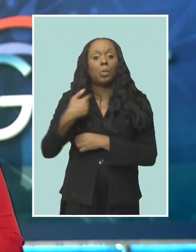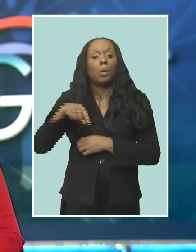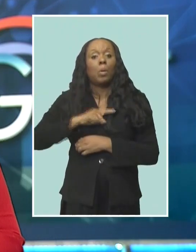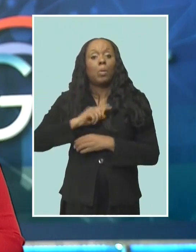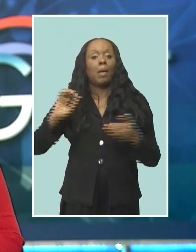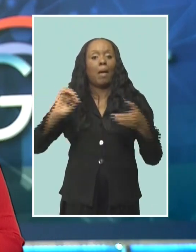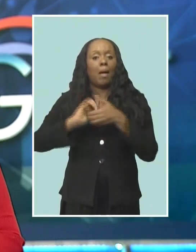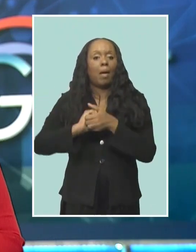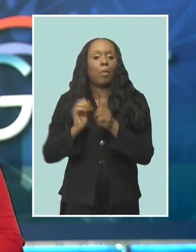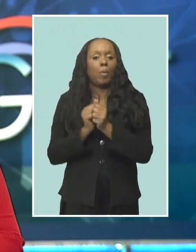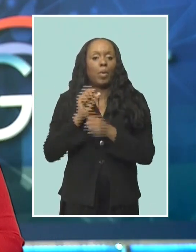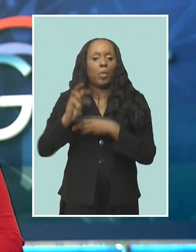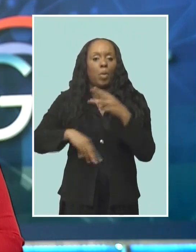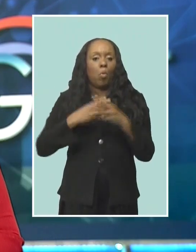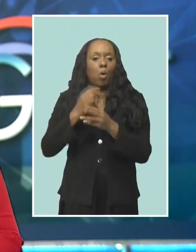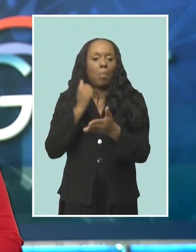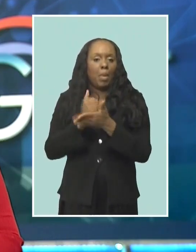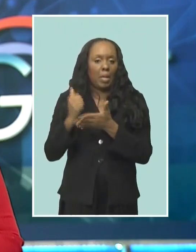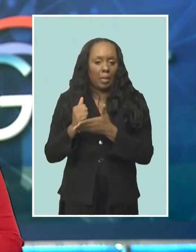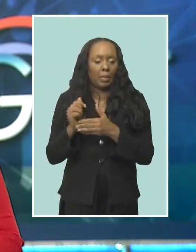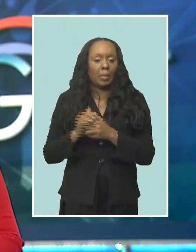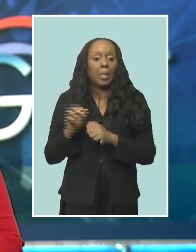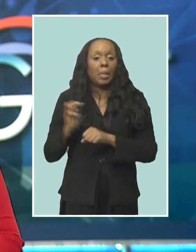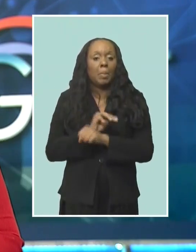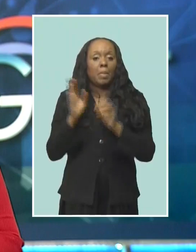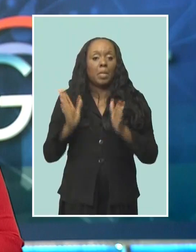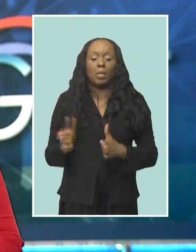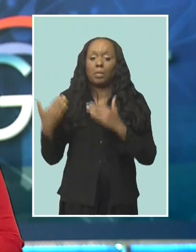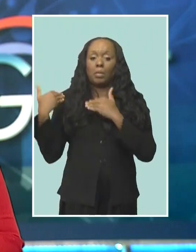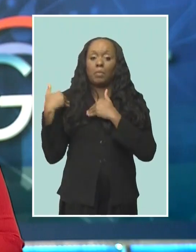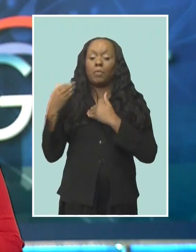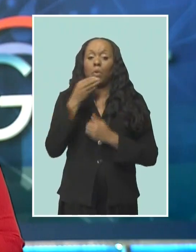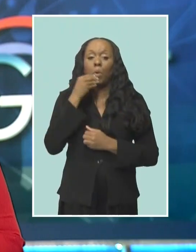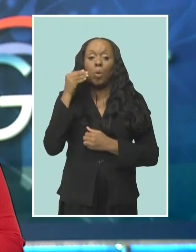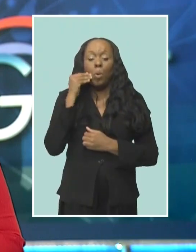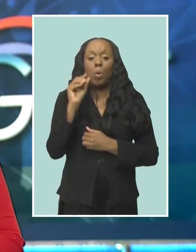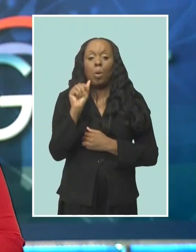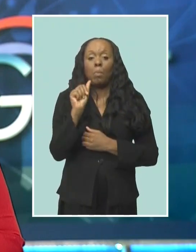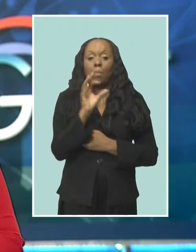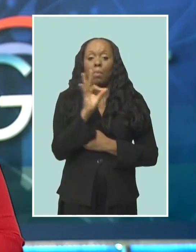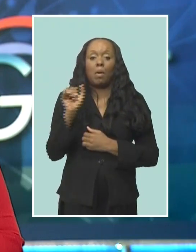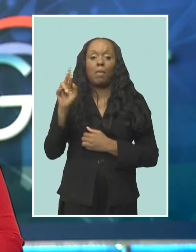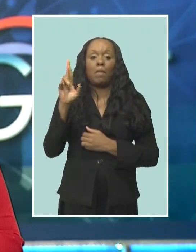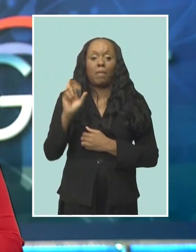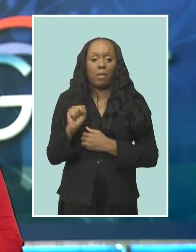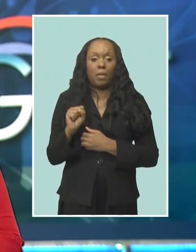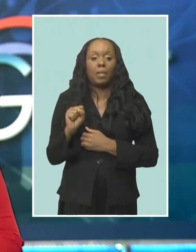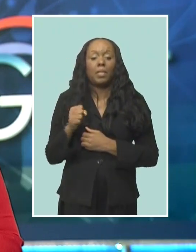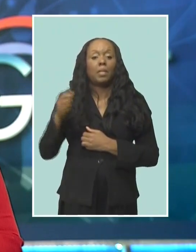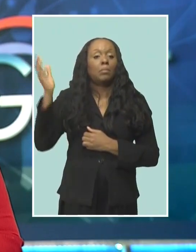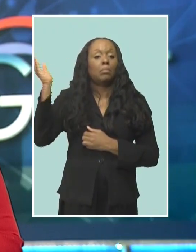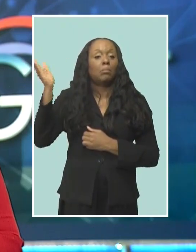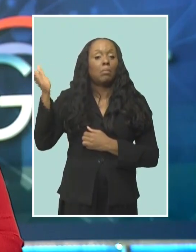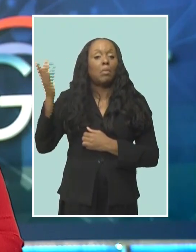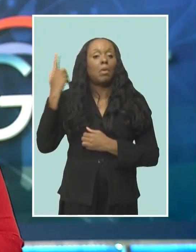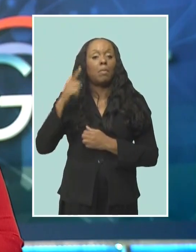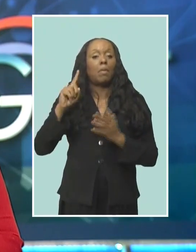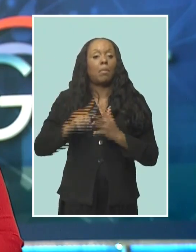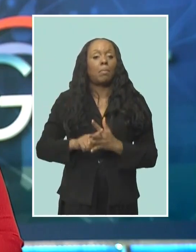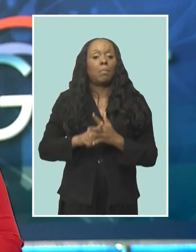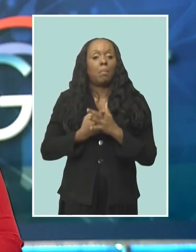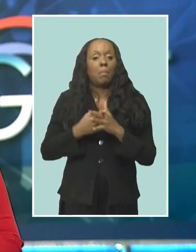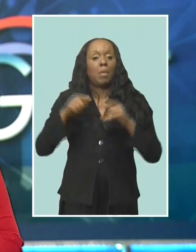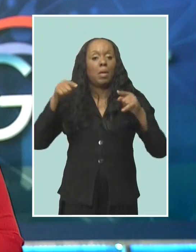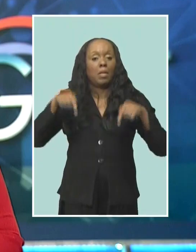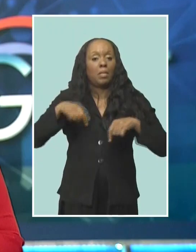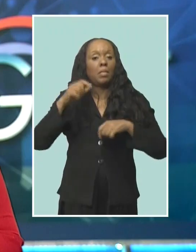Bank. The disclosure from Minister of Home Affairs and Information Wilfred Abrams at the launch of this year's Coastal Hazard and Earthquake